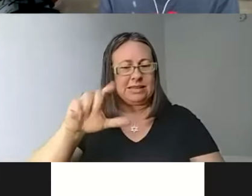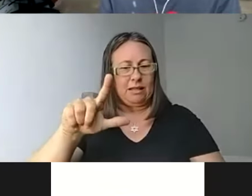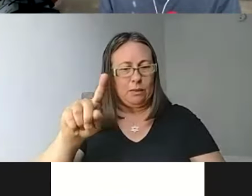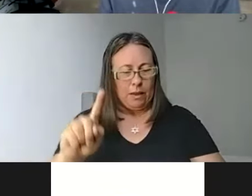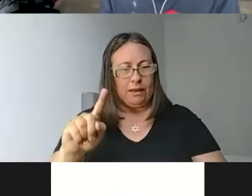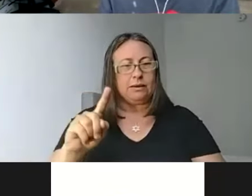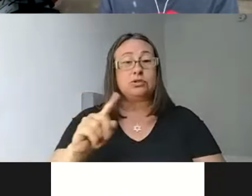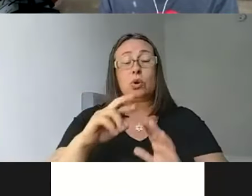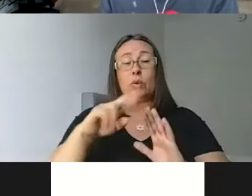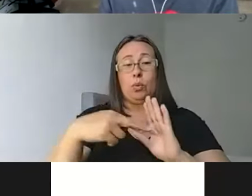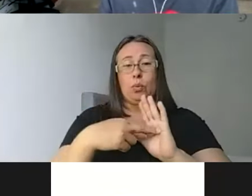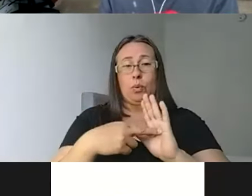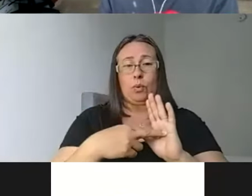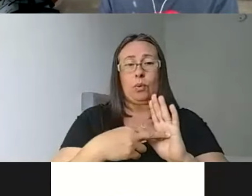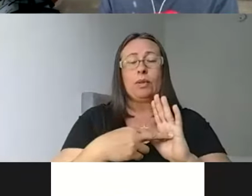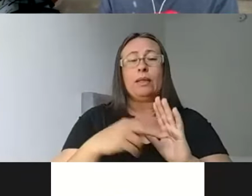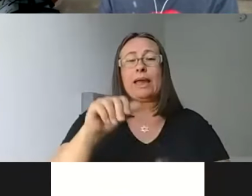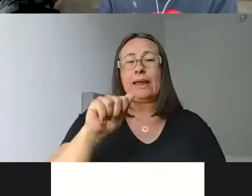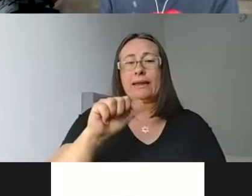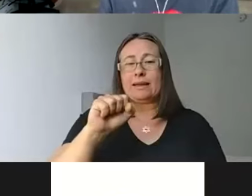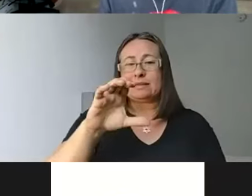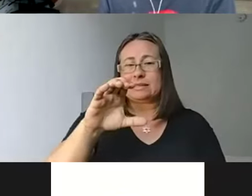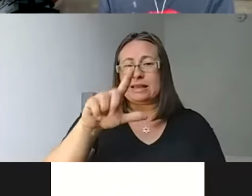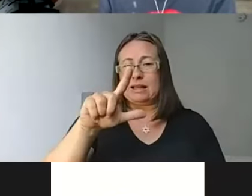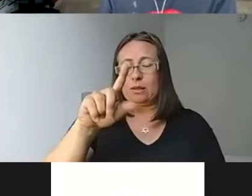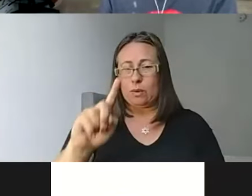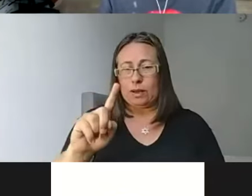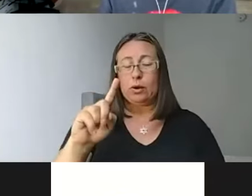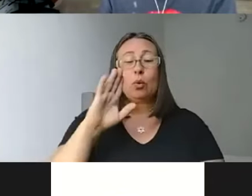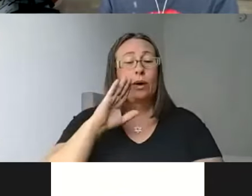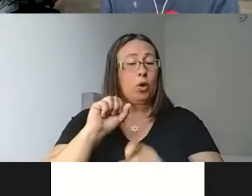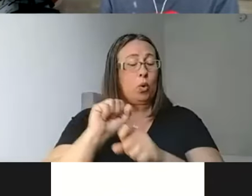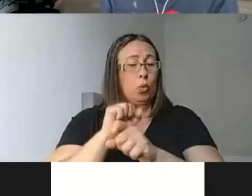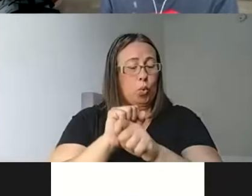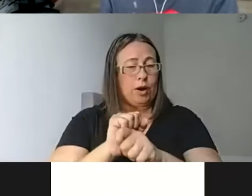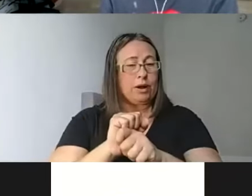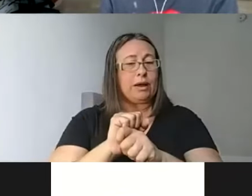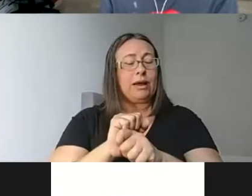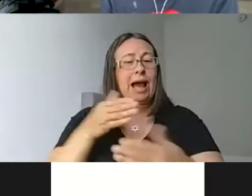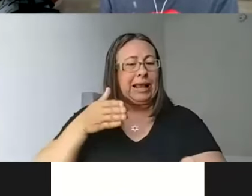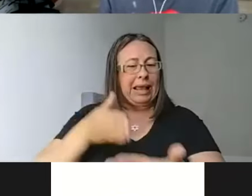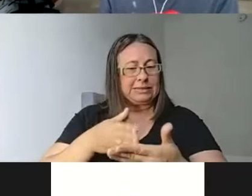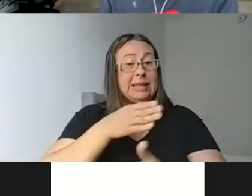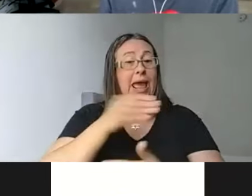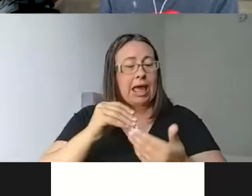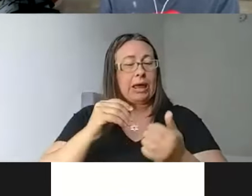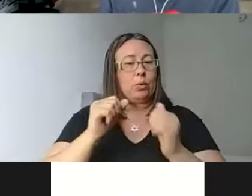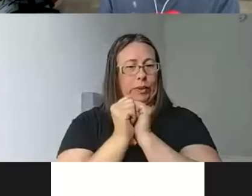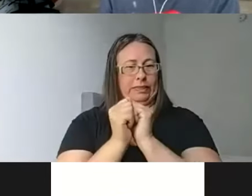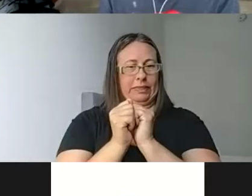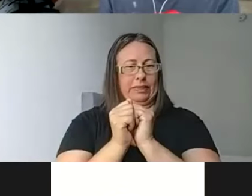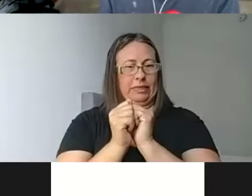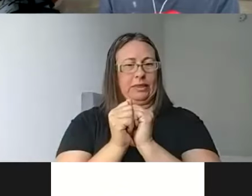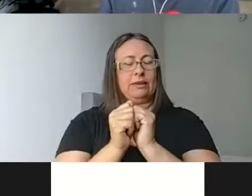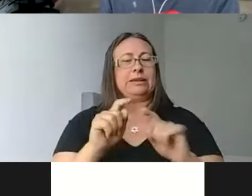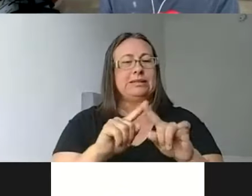that ASCO1 works against and with different transcription factors in these different lineages. So other people have